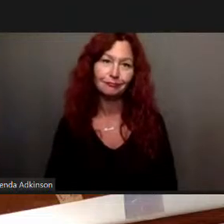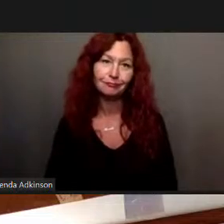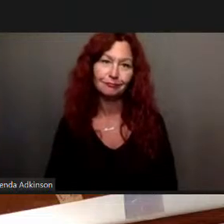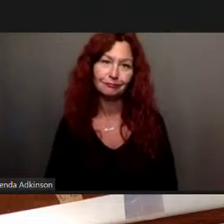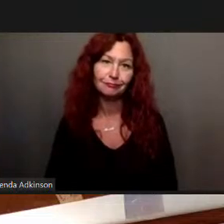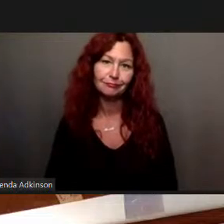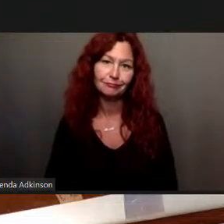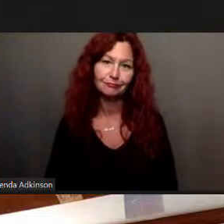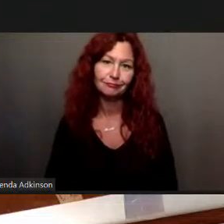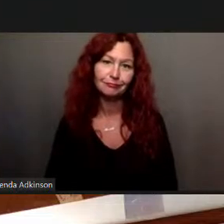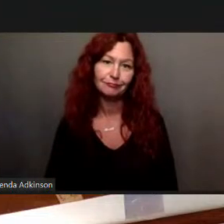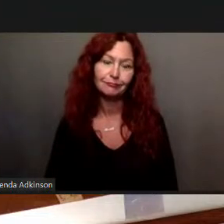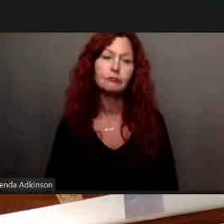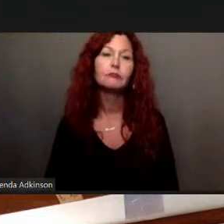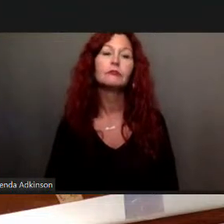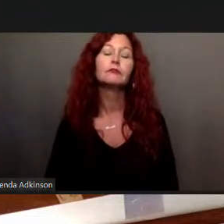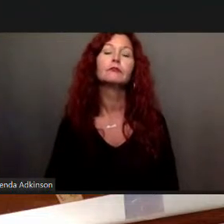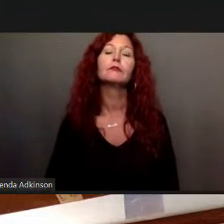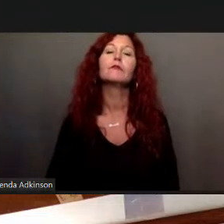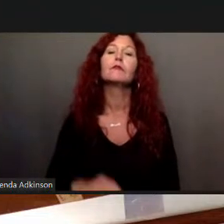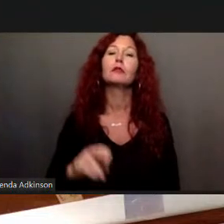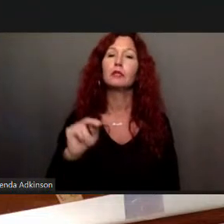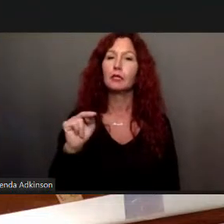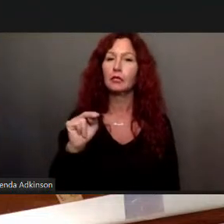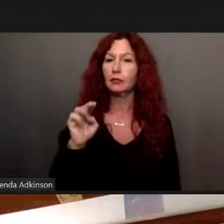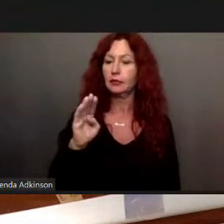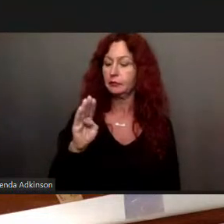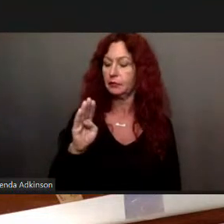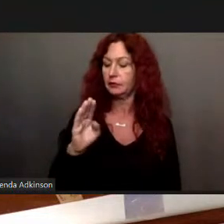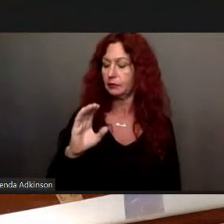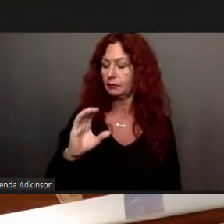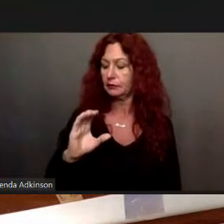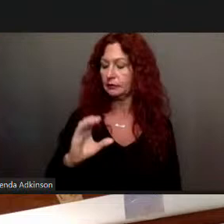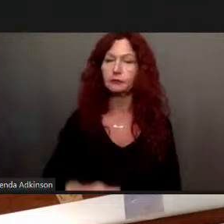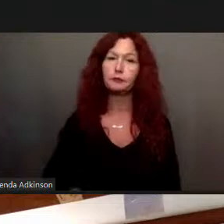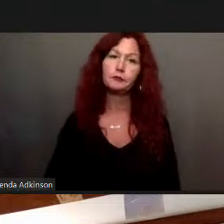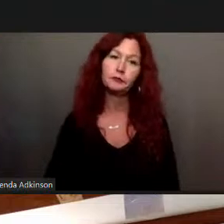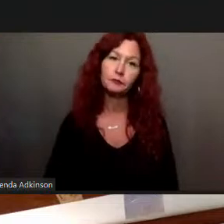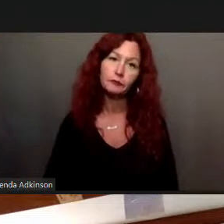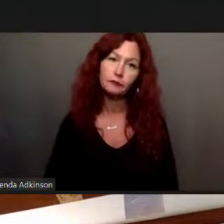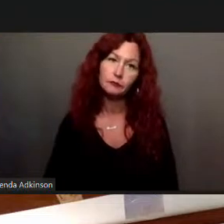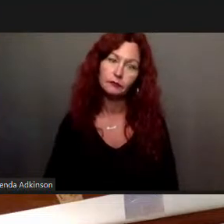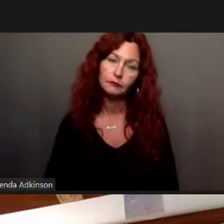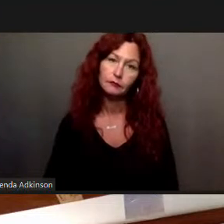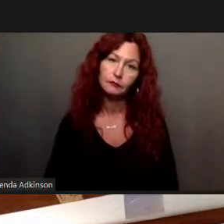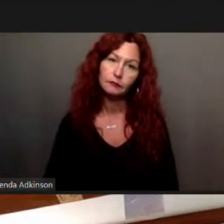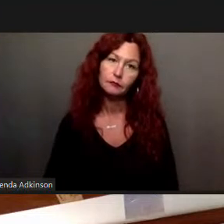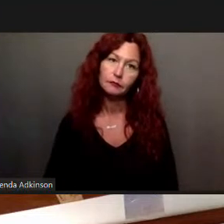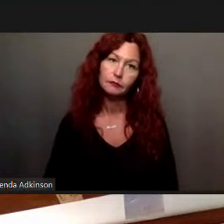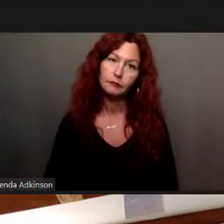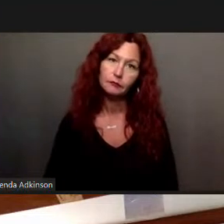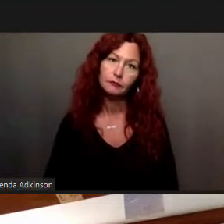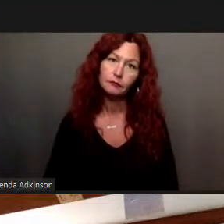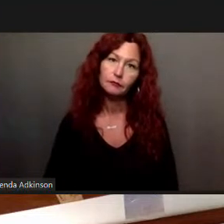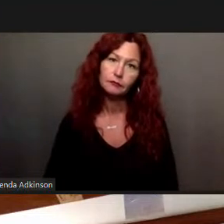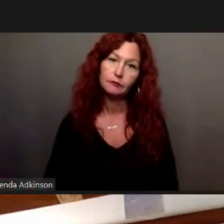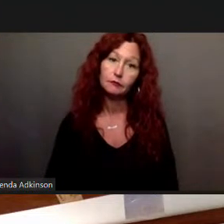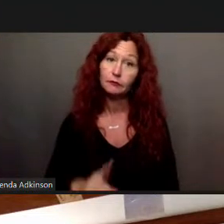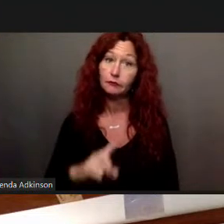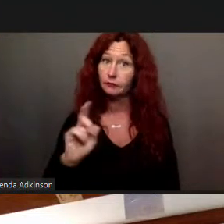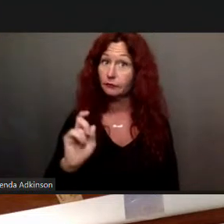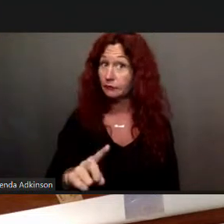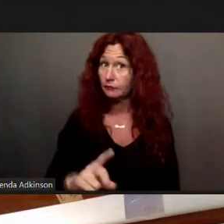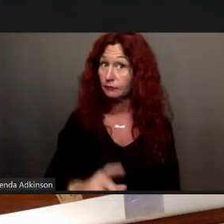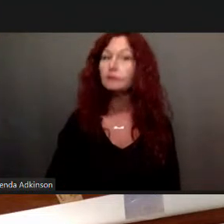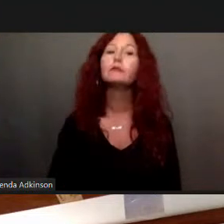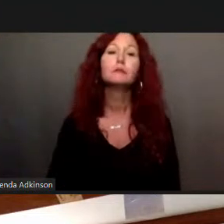of folks from NBC6. I think Kim Nguyen is around. Kim, did you have a question for Mayor Yes. or any of the